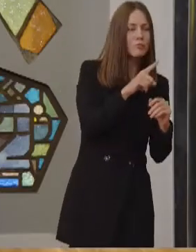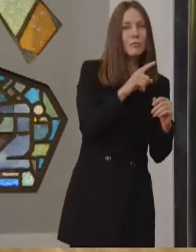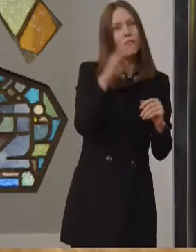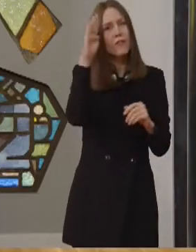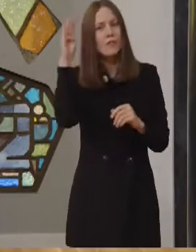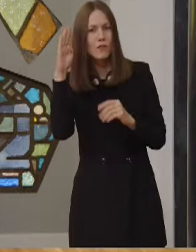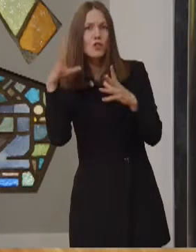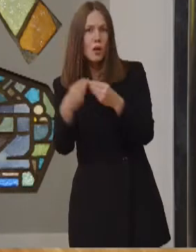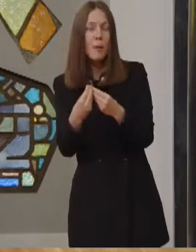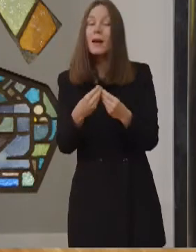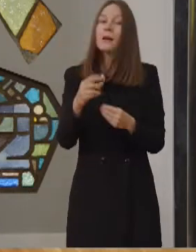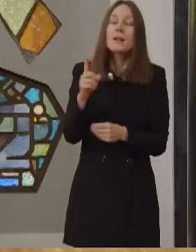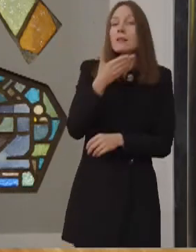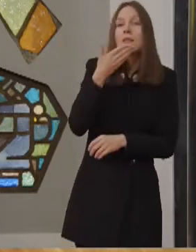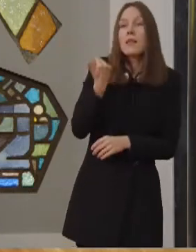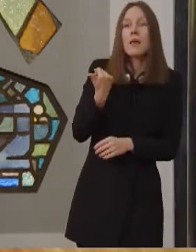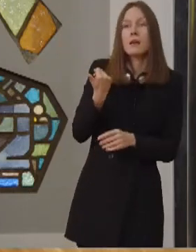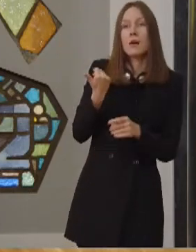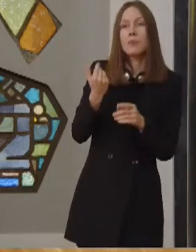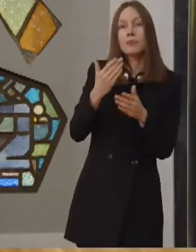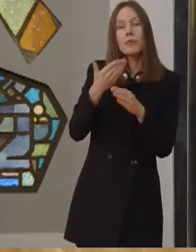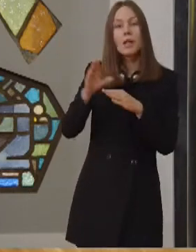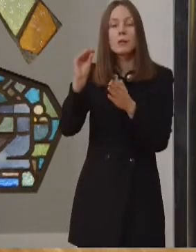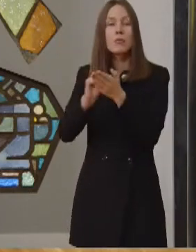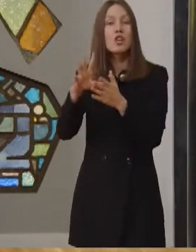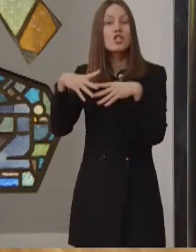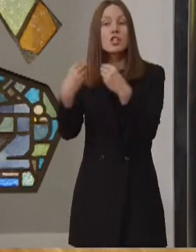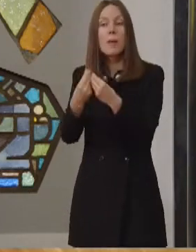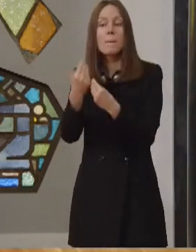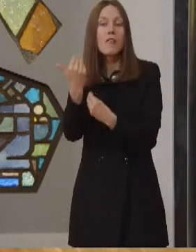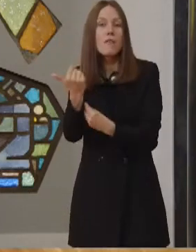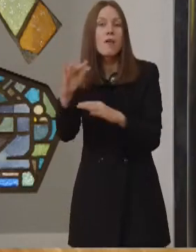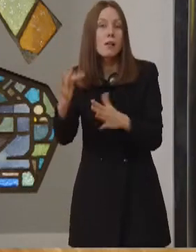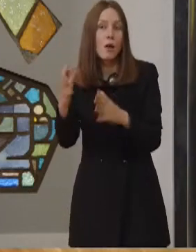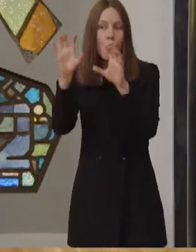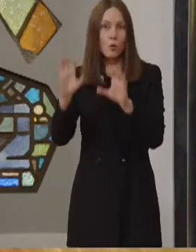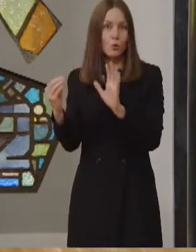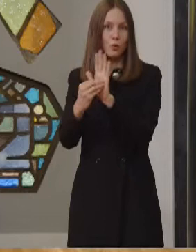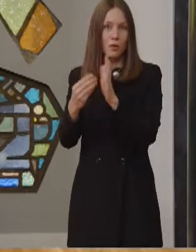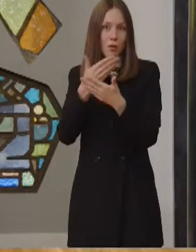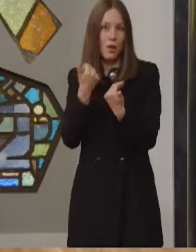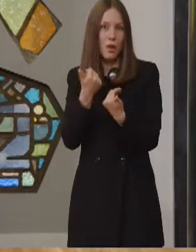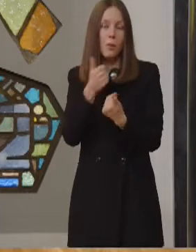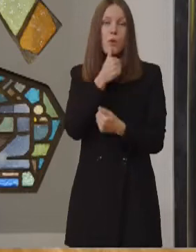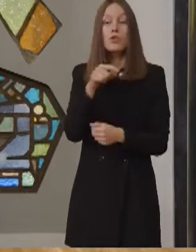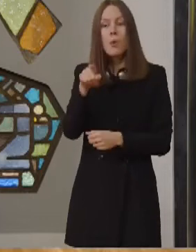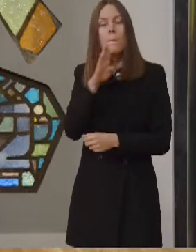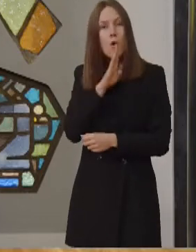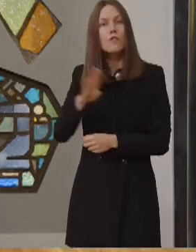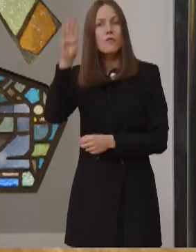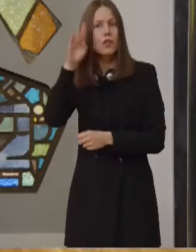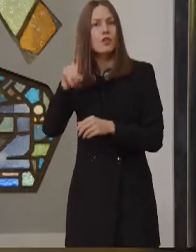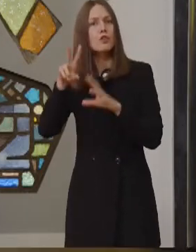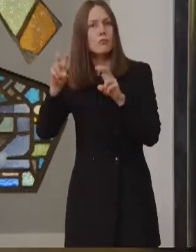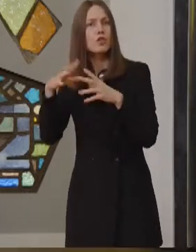included in the Constitution. But the Constitution does not exclude, does not define precisely what family is. It